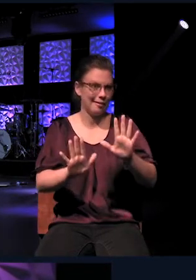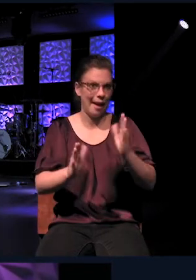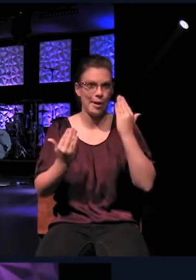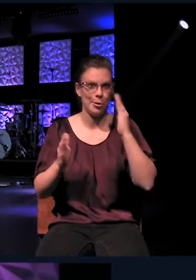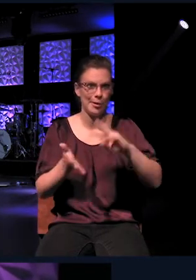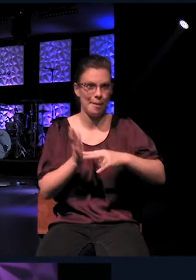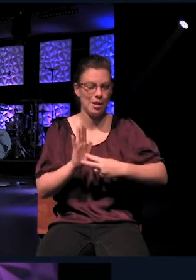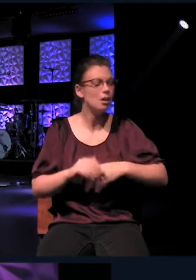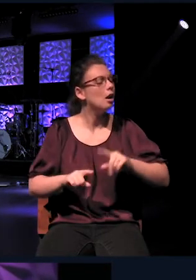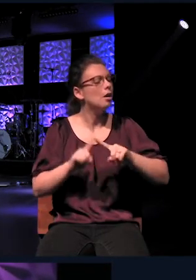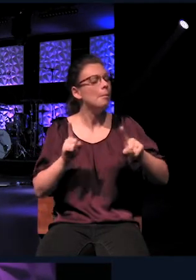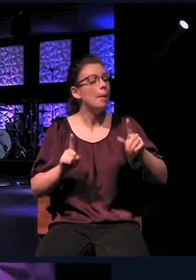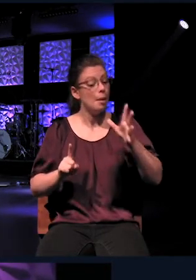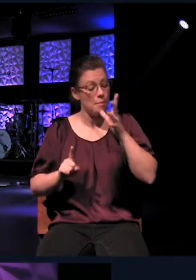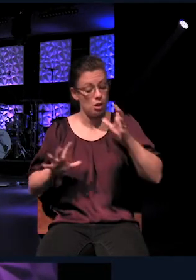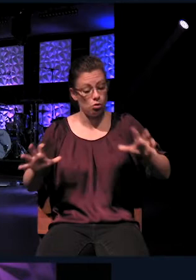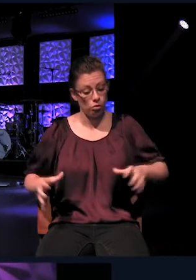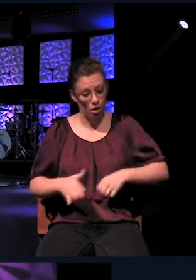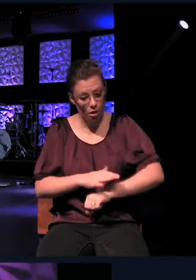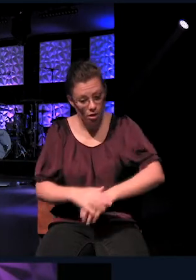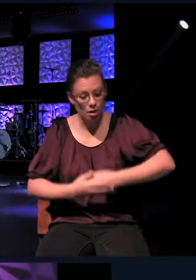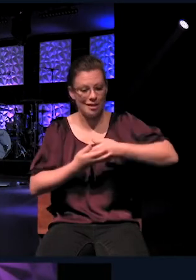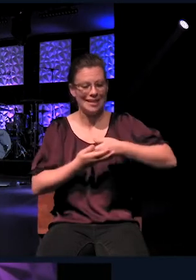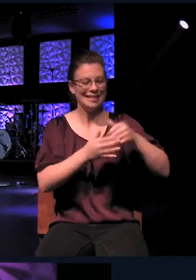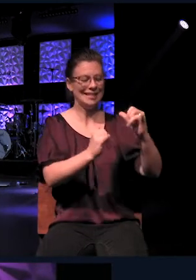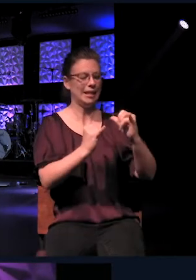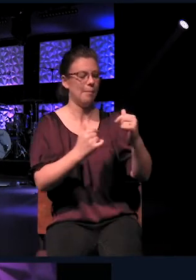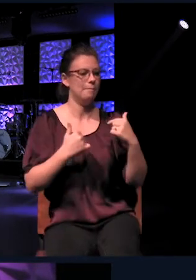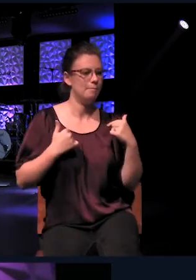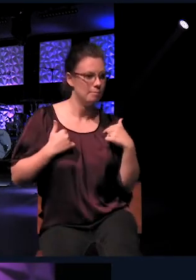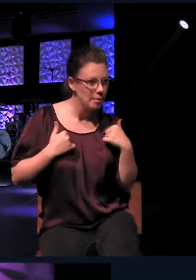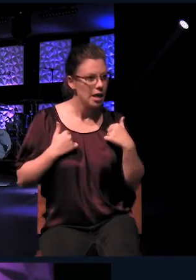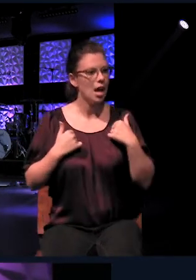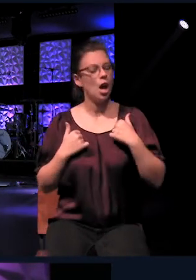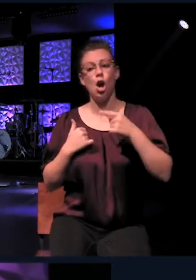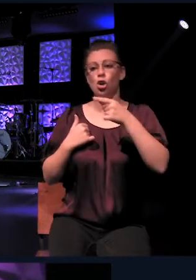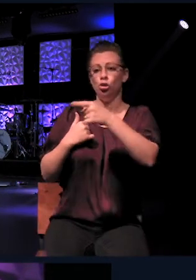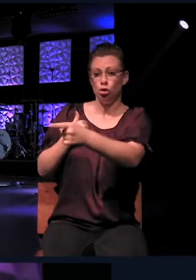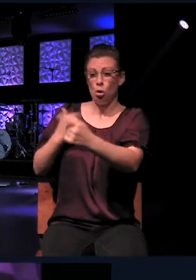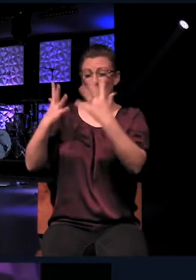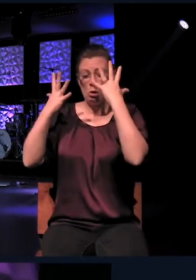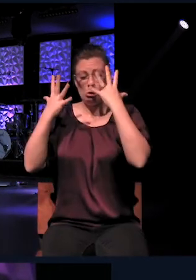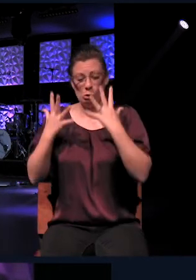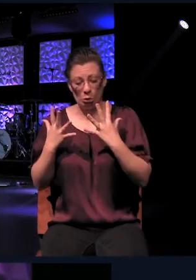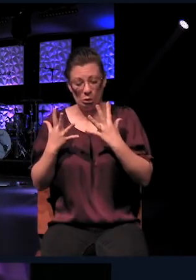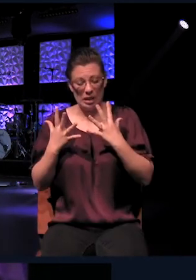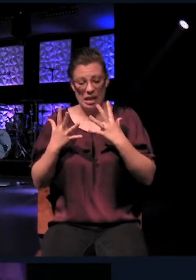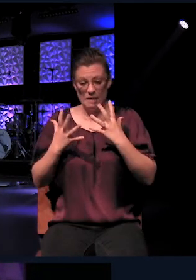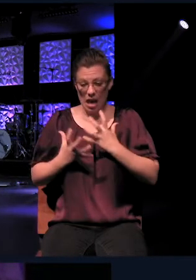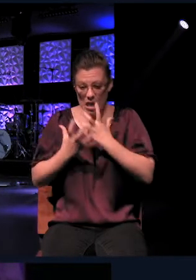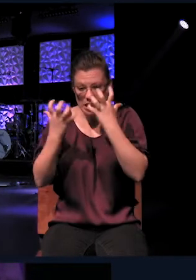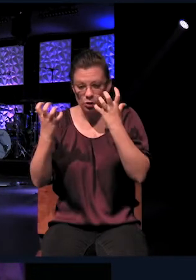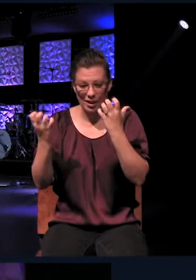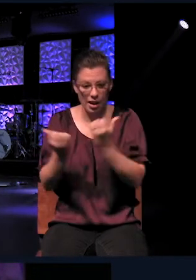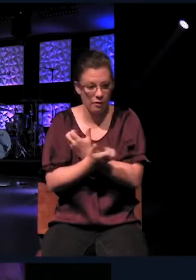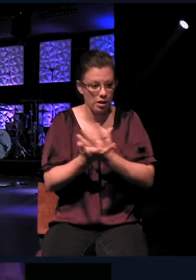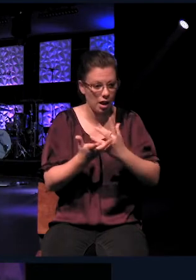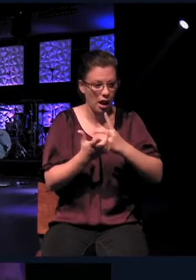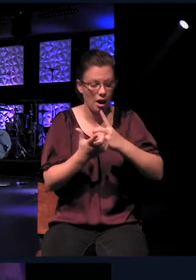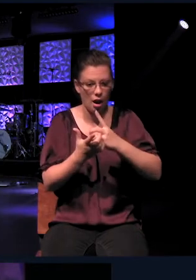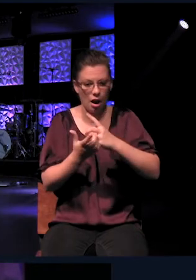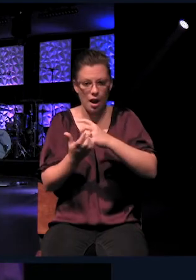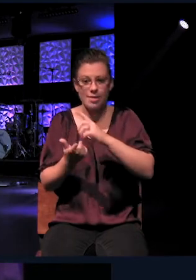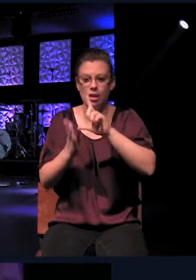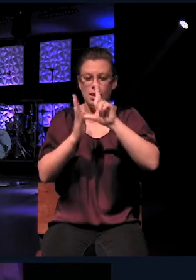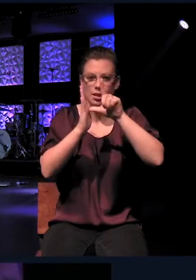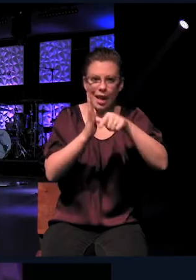see you again, and then you will rejoice, and no one can rob you of that joy. At that time, you won't need to ask me for anything. I tell